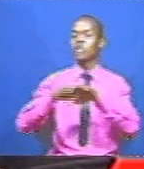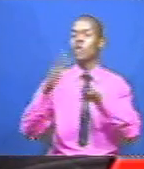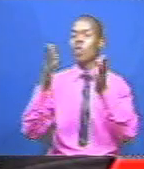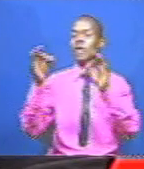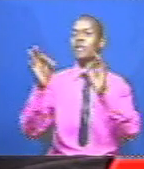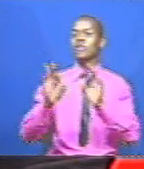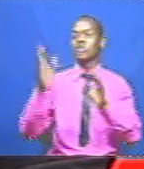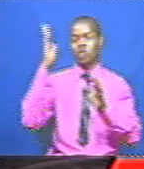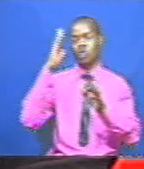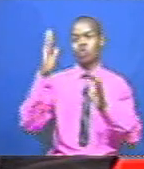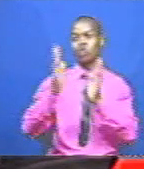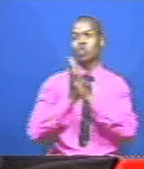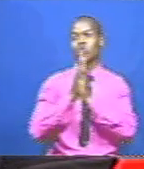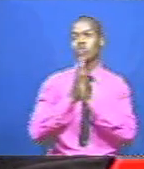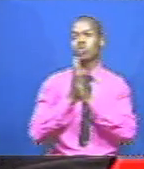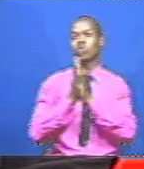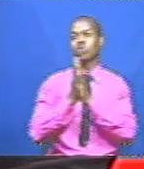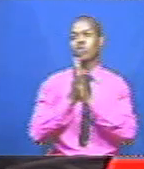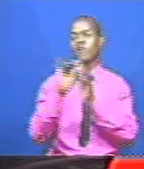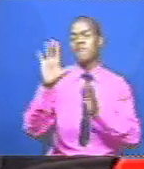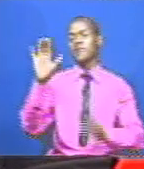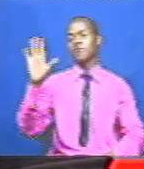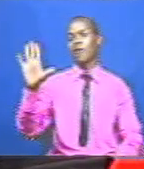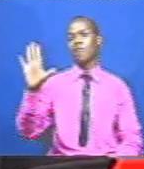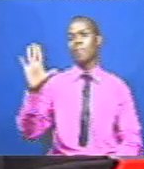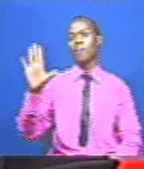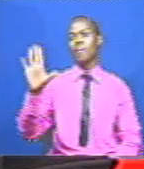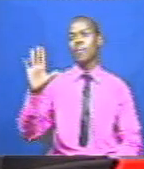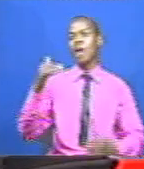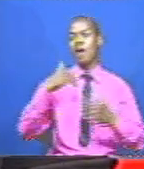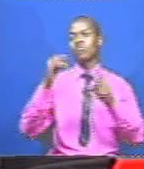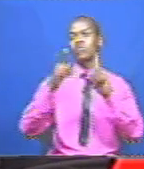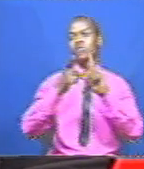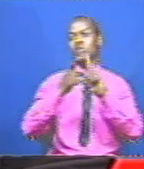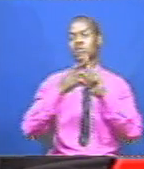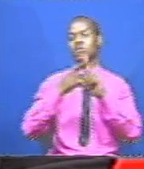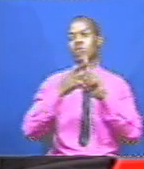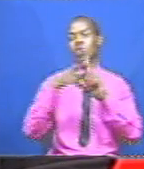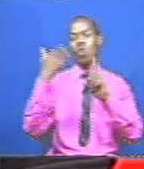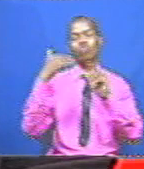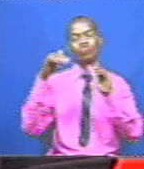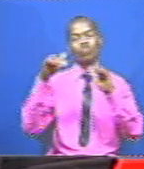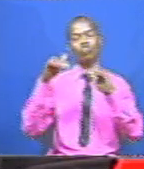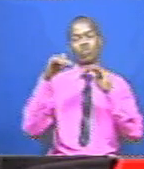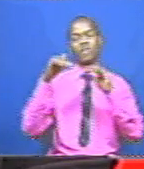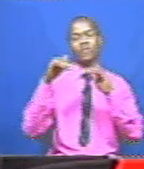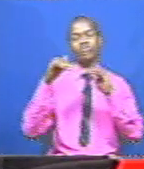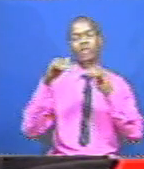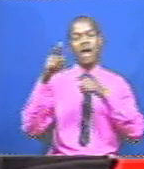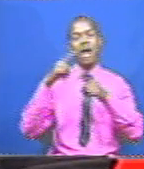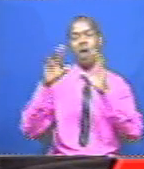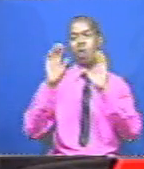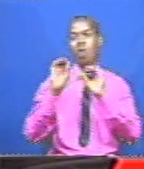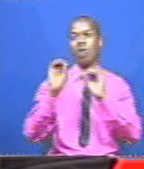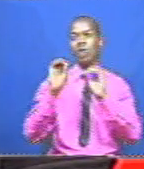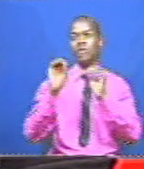know the story around that. The 55 billion, one of it, some of that money gets really delayed to come out. Some of it,